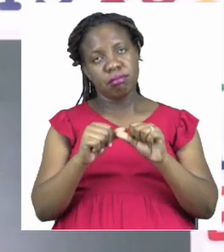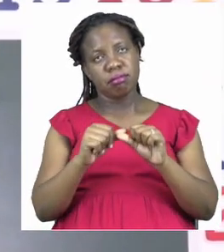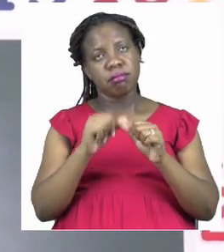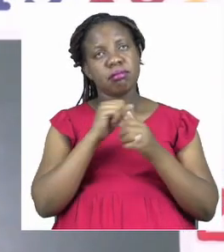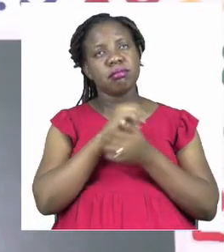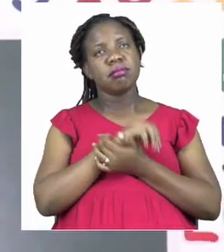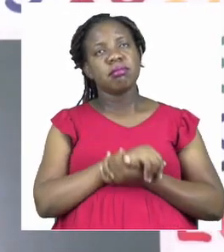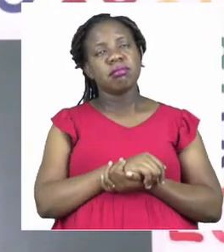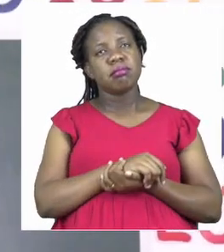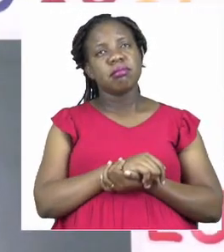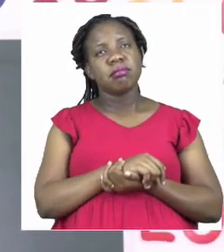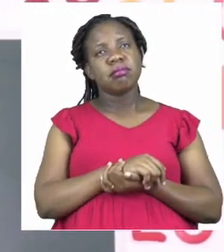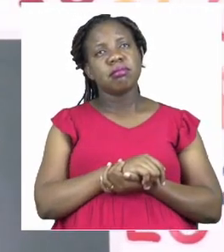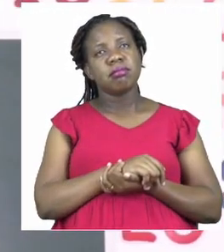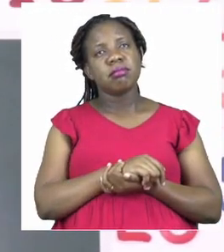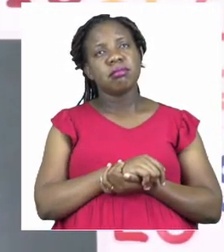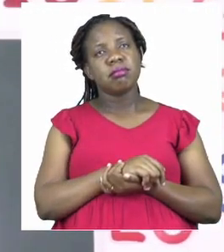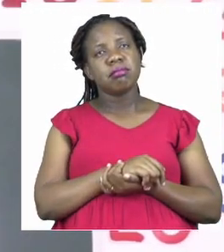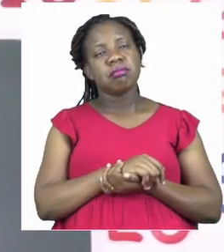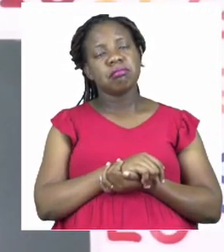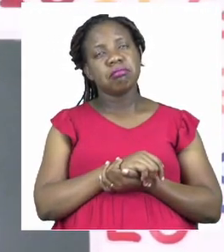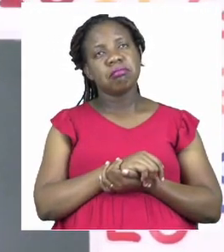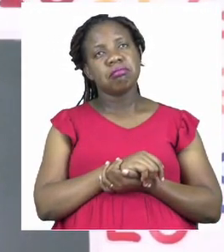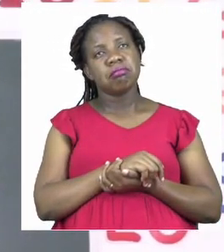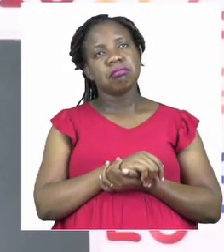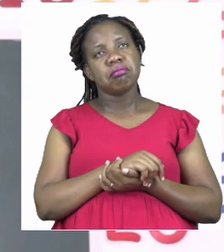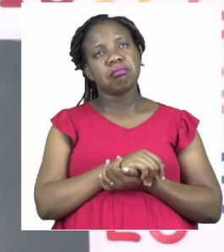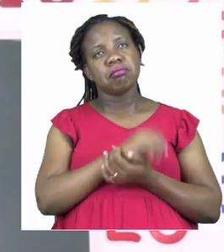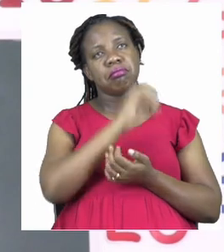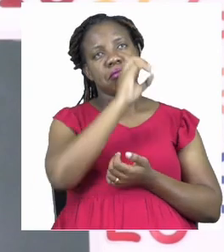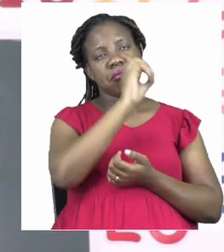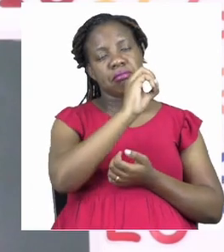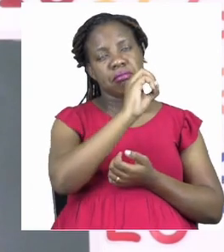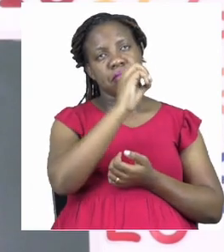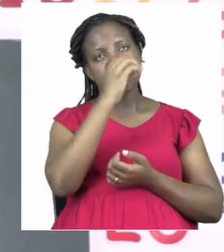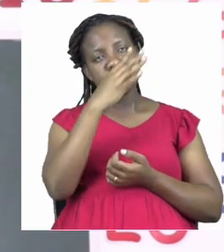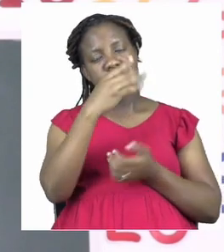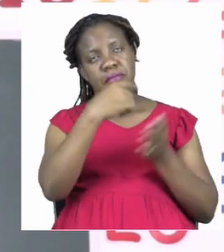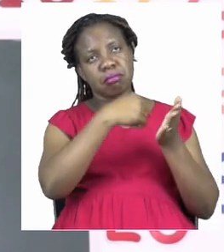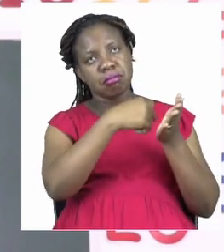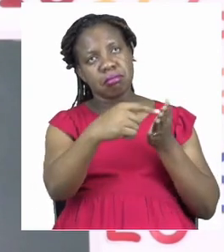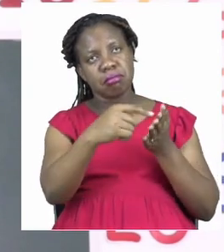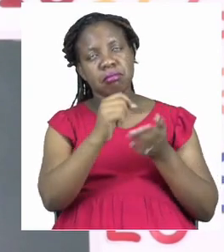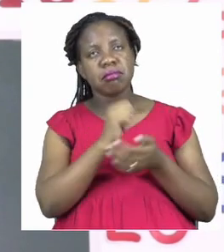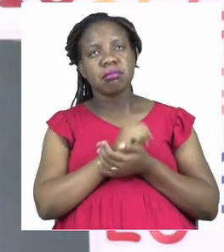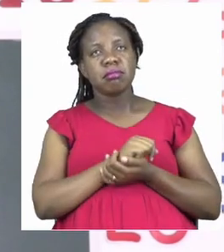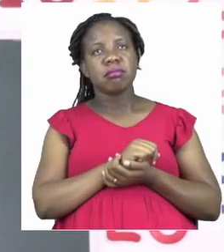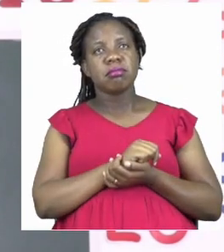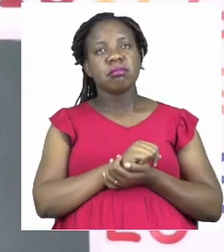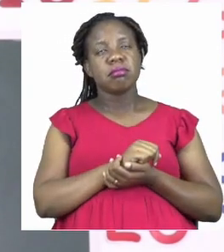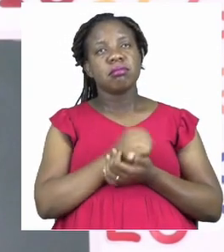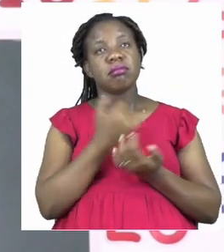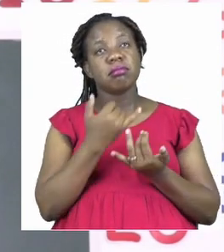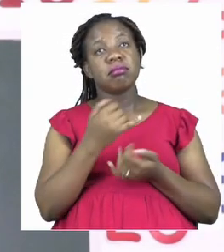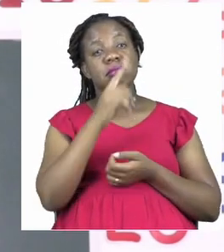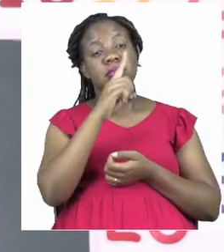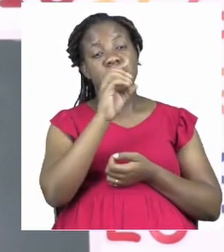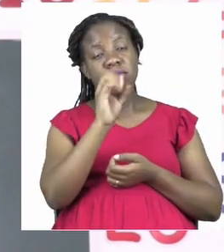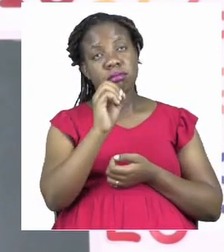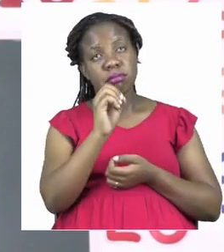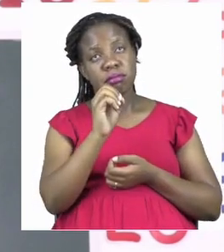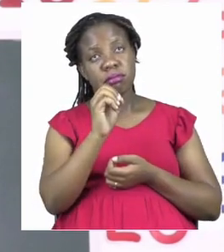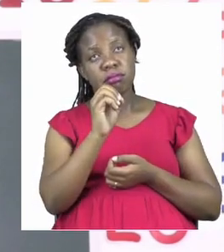We say, let's cross them out so we don't use them again. We say 10 cents plus